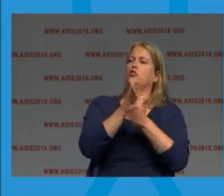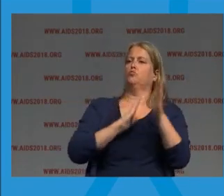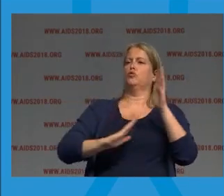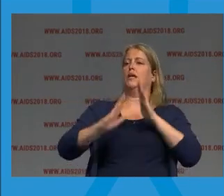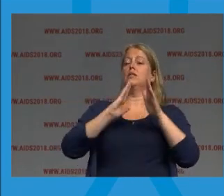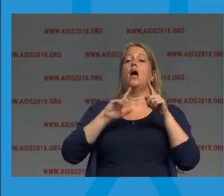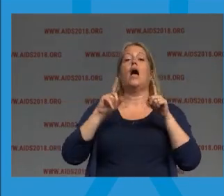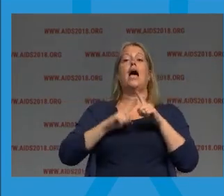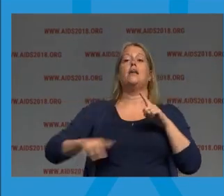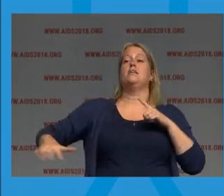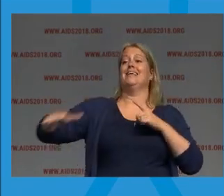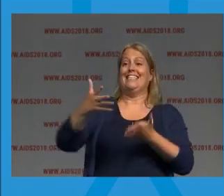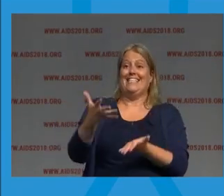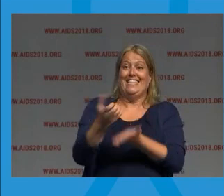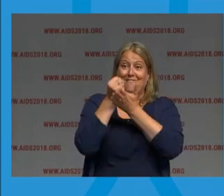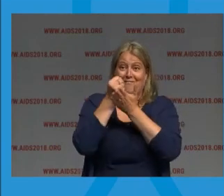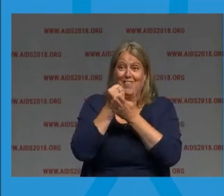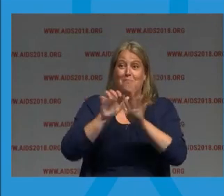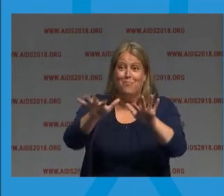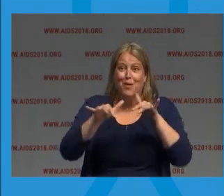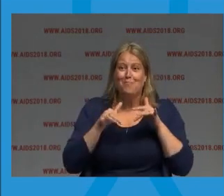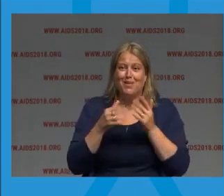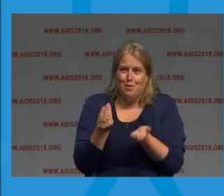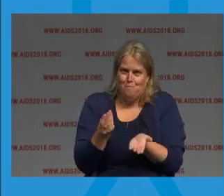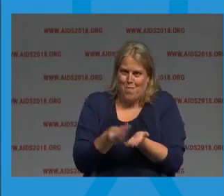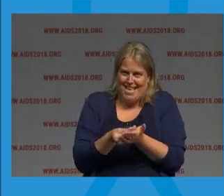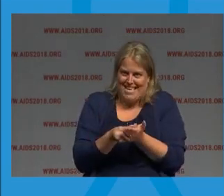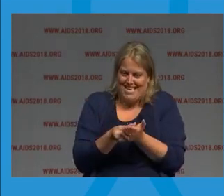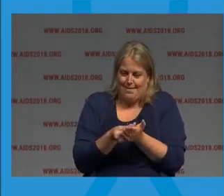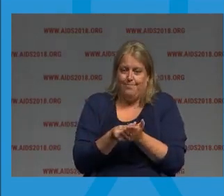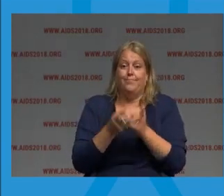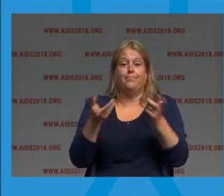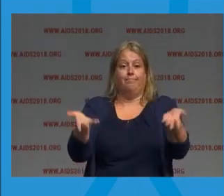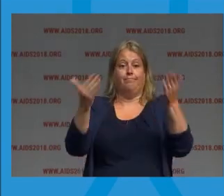the public money. And to my final quote,